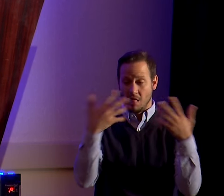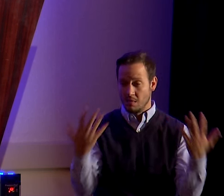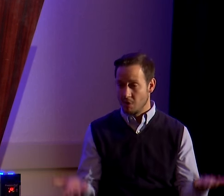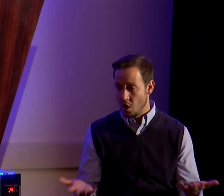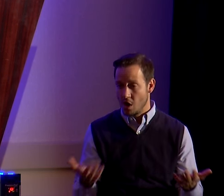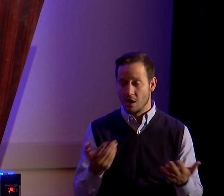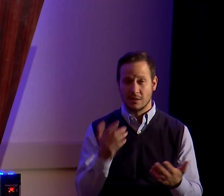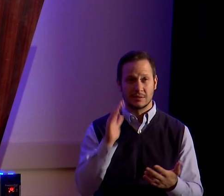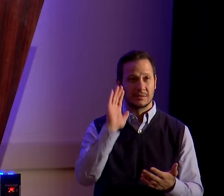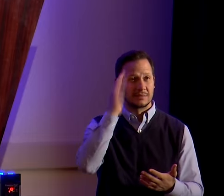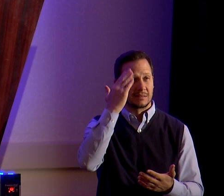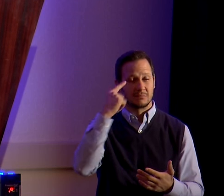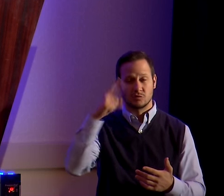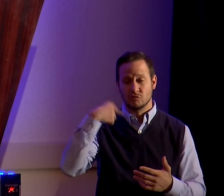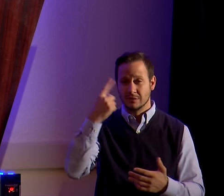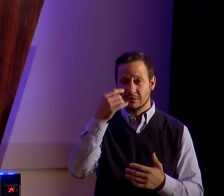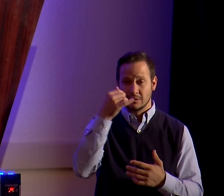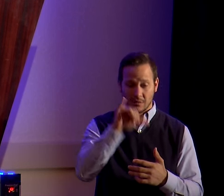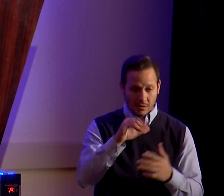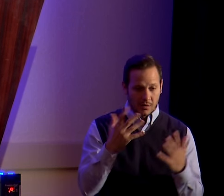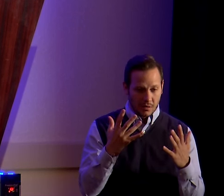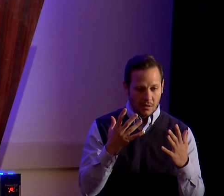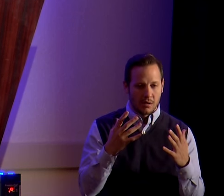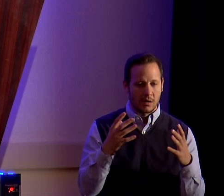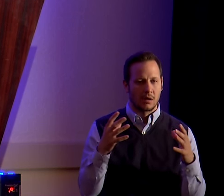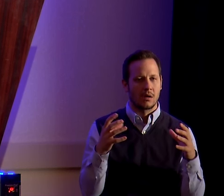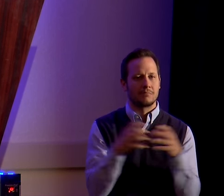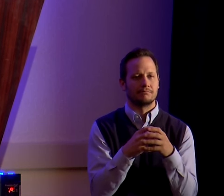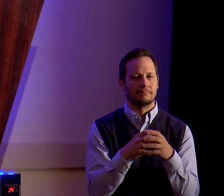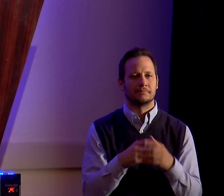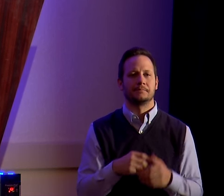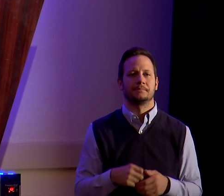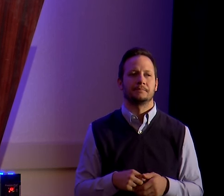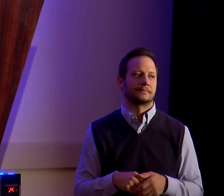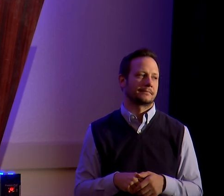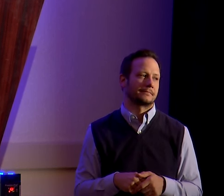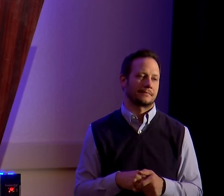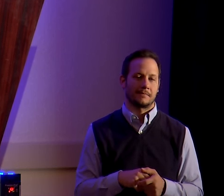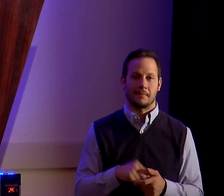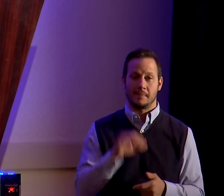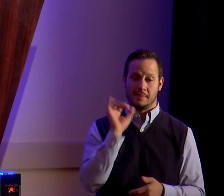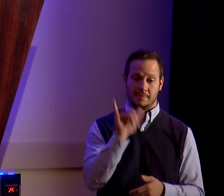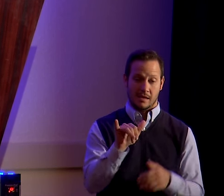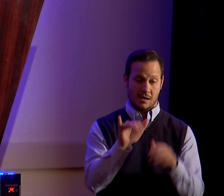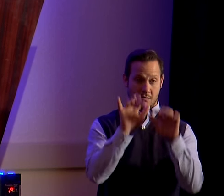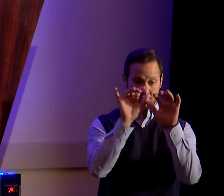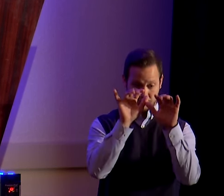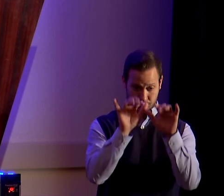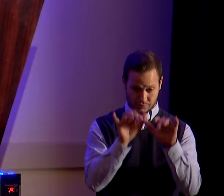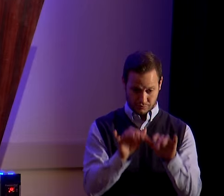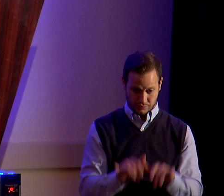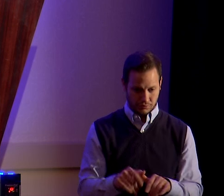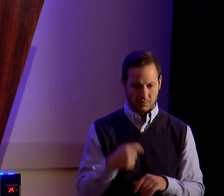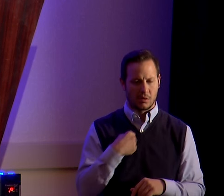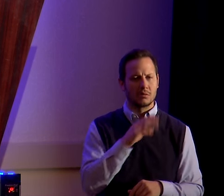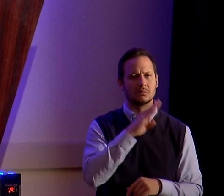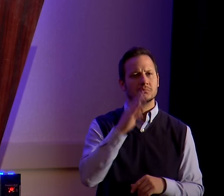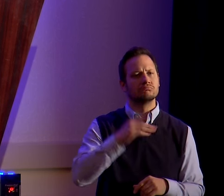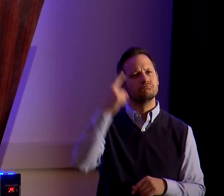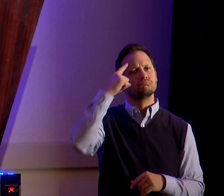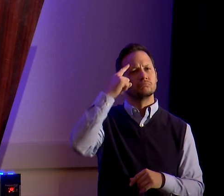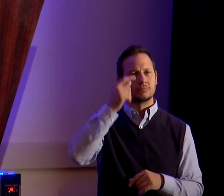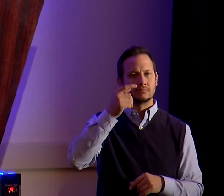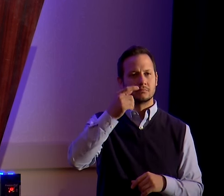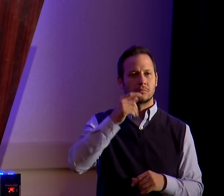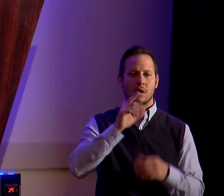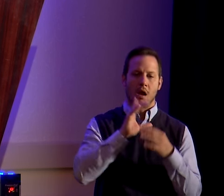to be ridiculous. So in that note to her, I never mentioned God. It was very